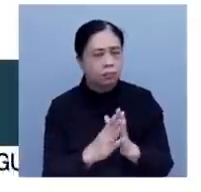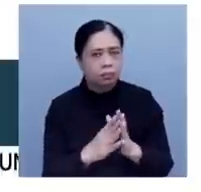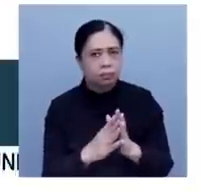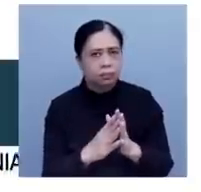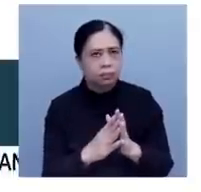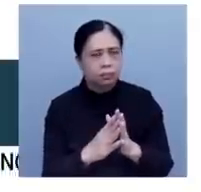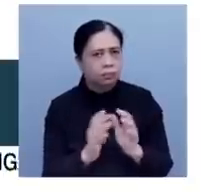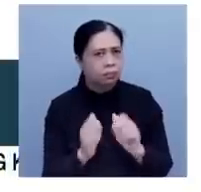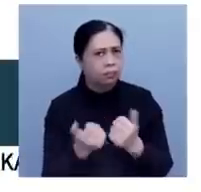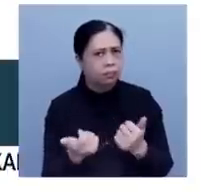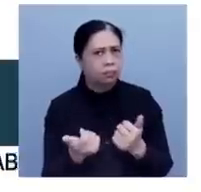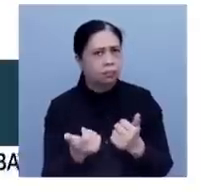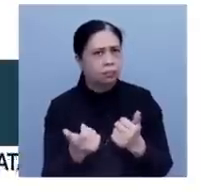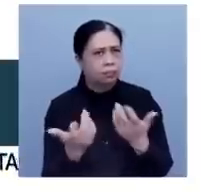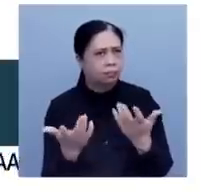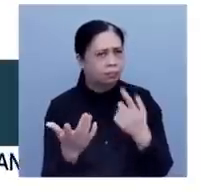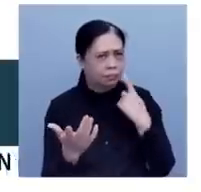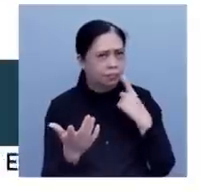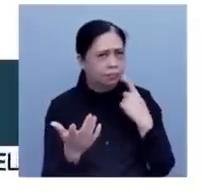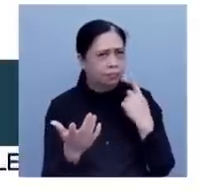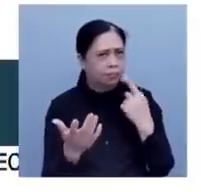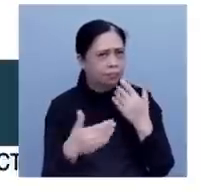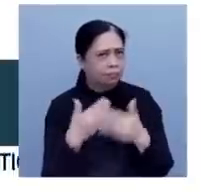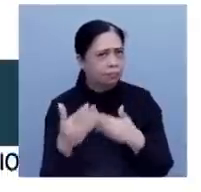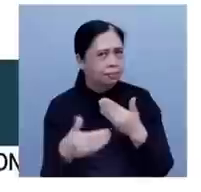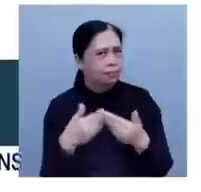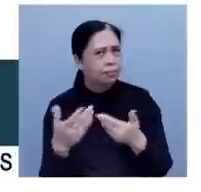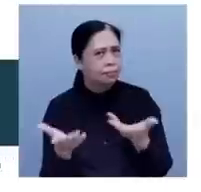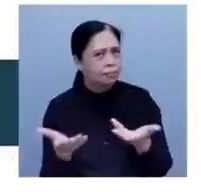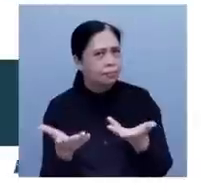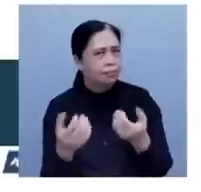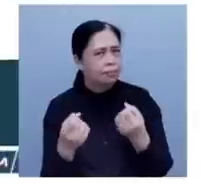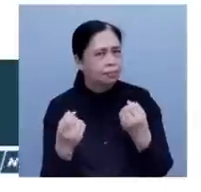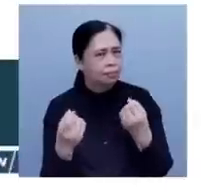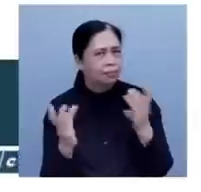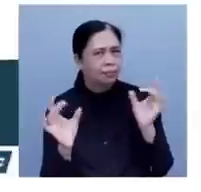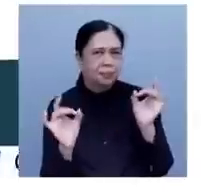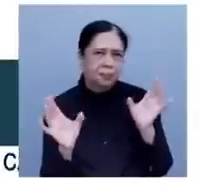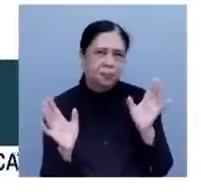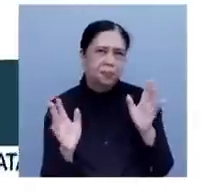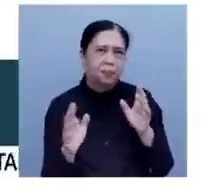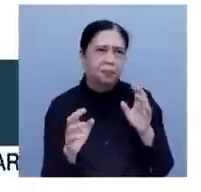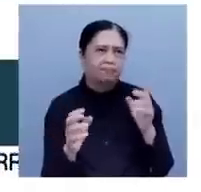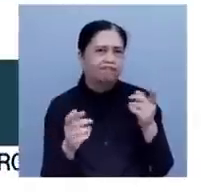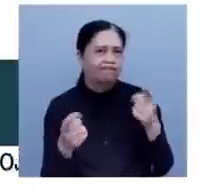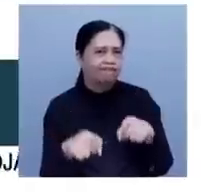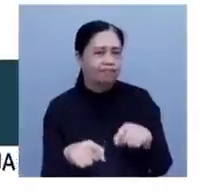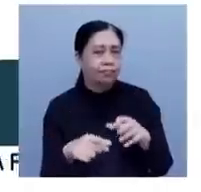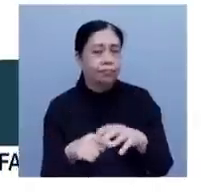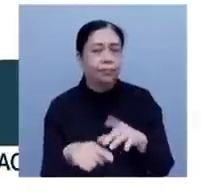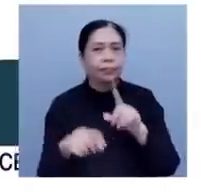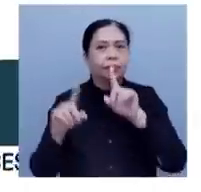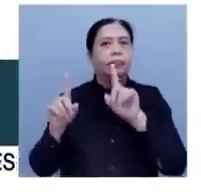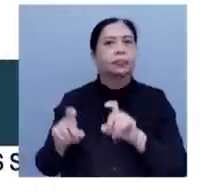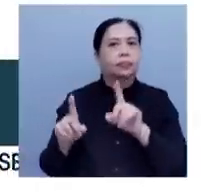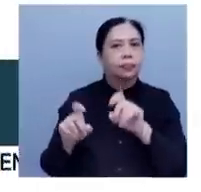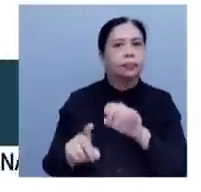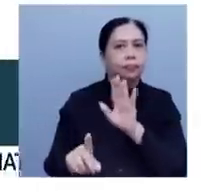how she's going to tread these murky, dangerous waters. This is a test of